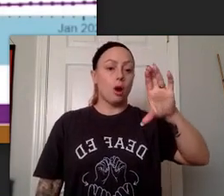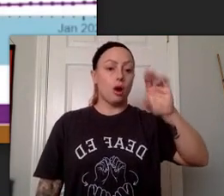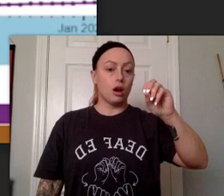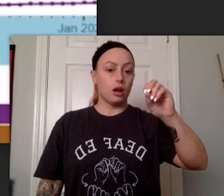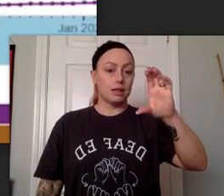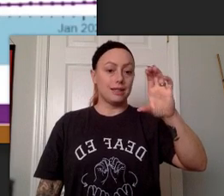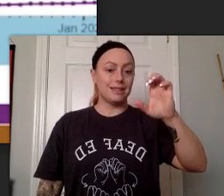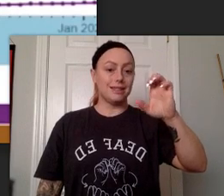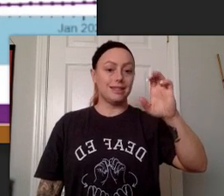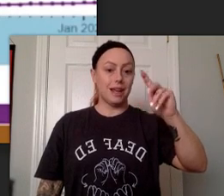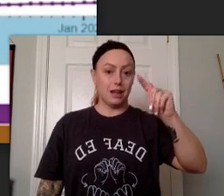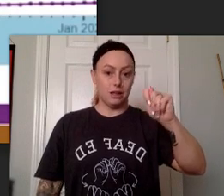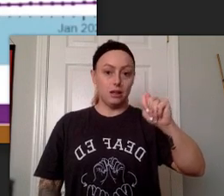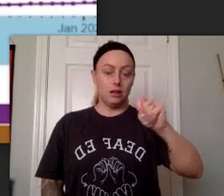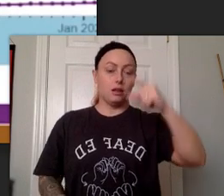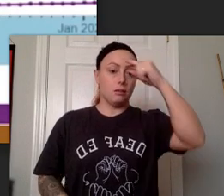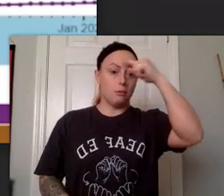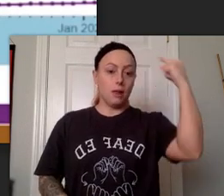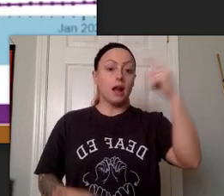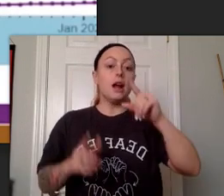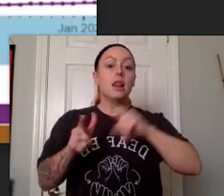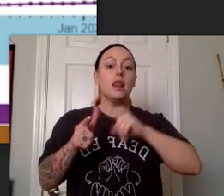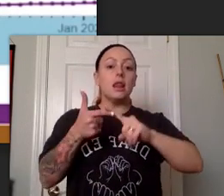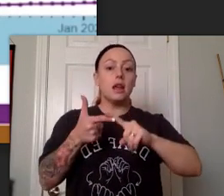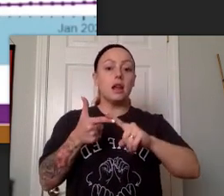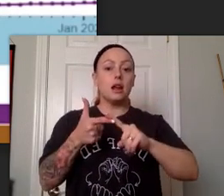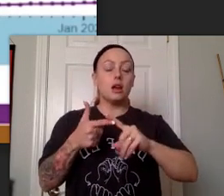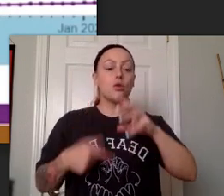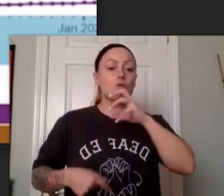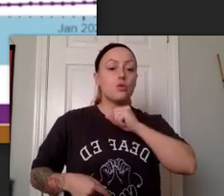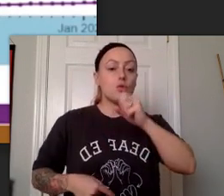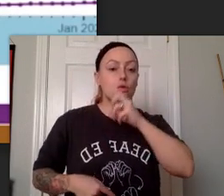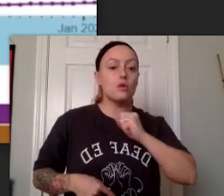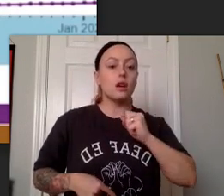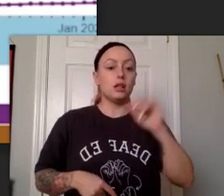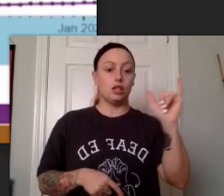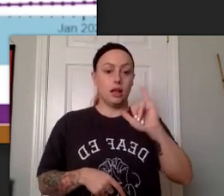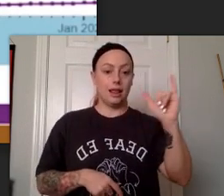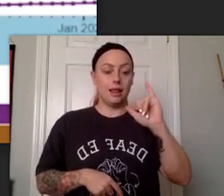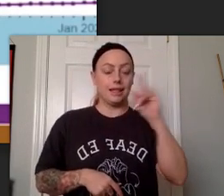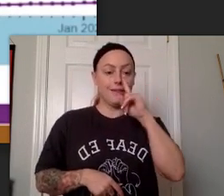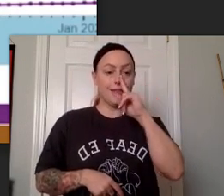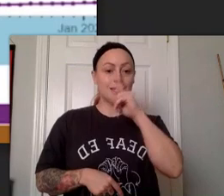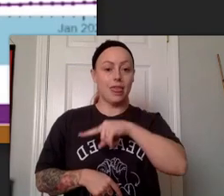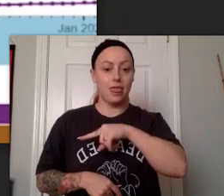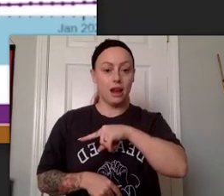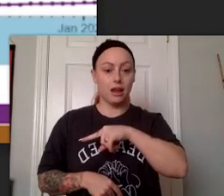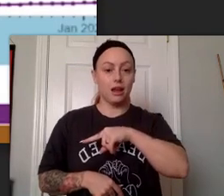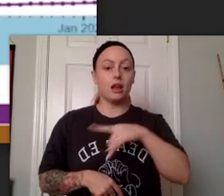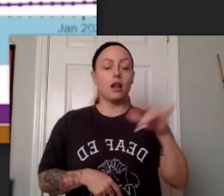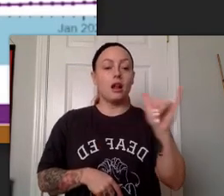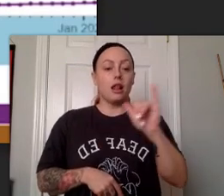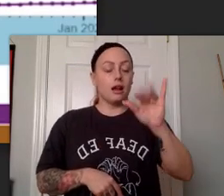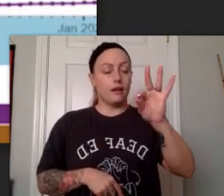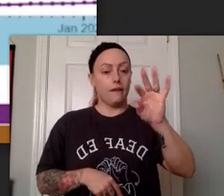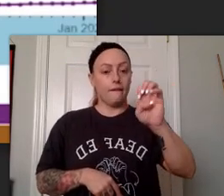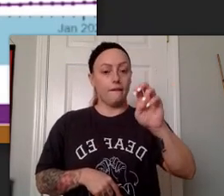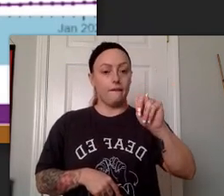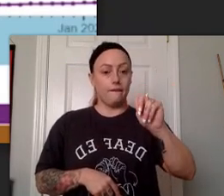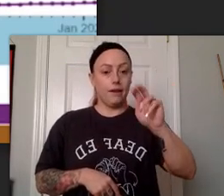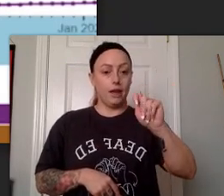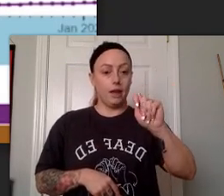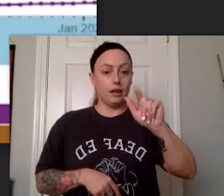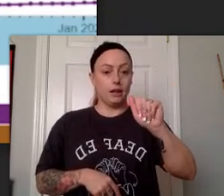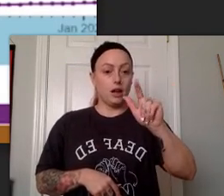line down here are synthetic opioids like fentanyl. We'll be talking a lot today about fentanyl because, as this